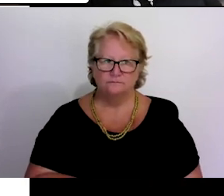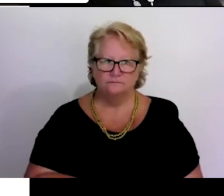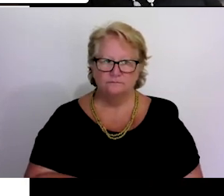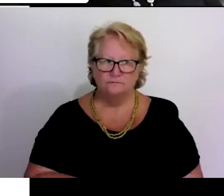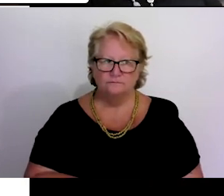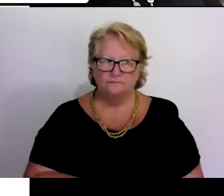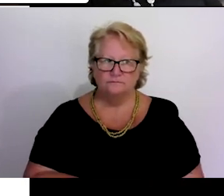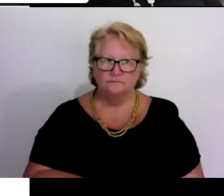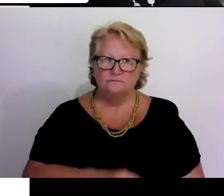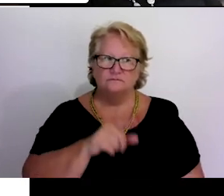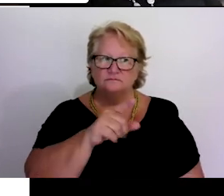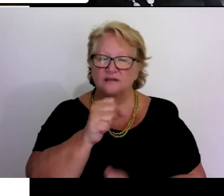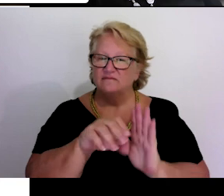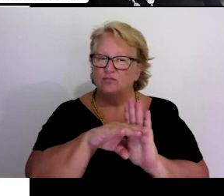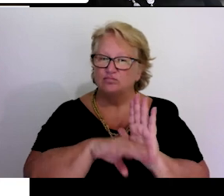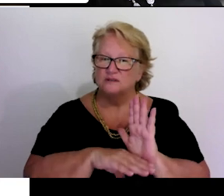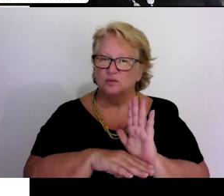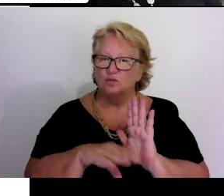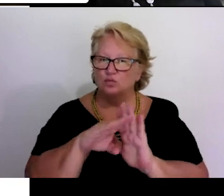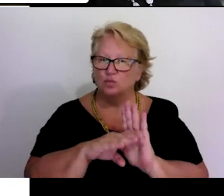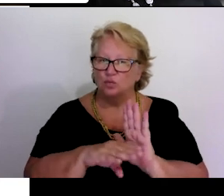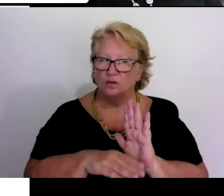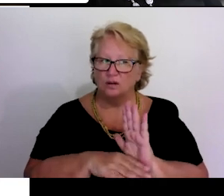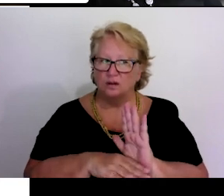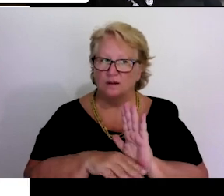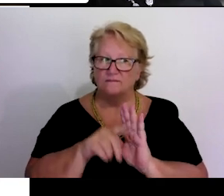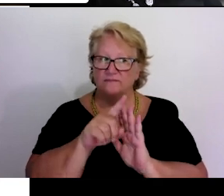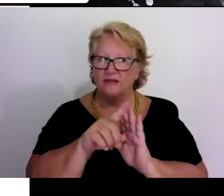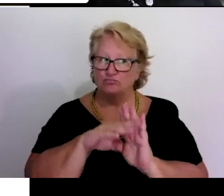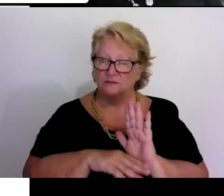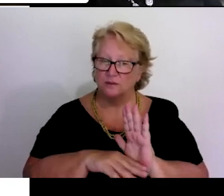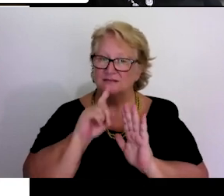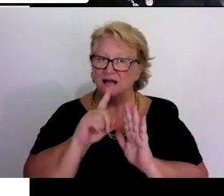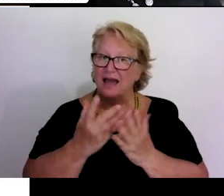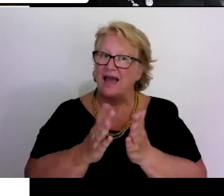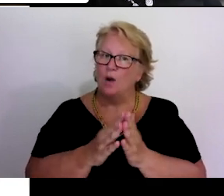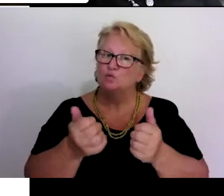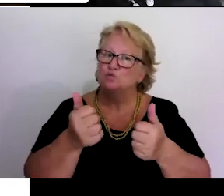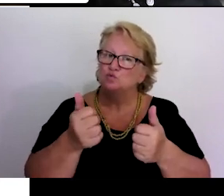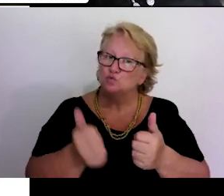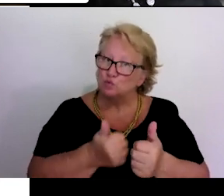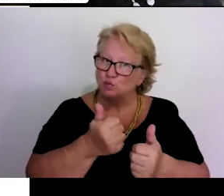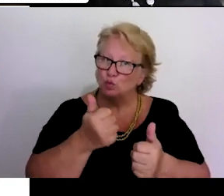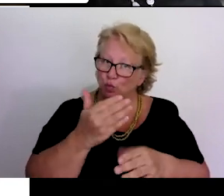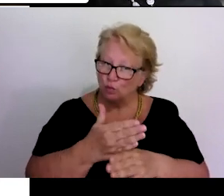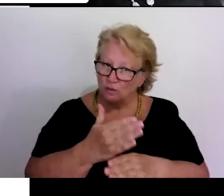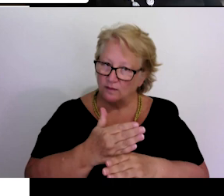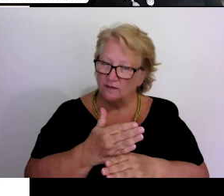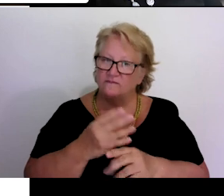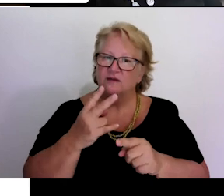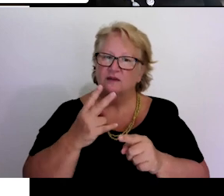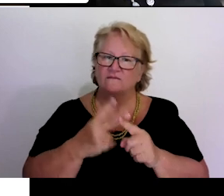The Charter has principles and new rules. The principles say how the data asset should work.